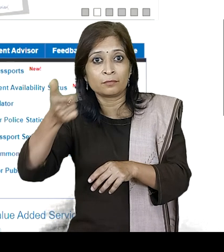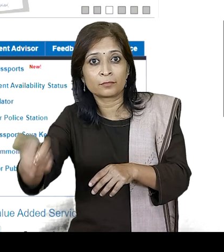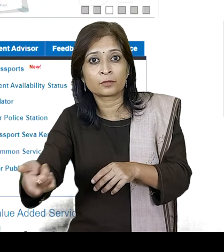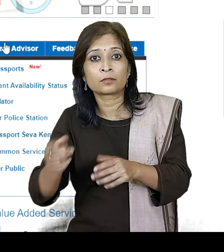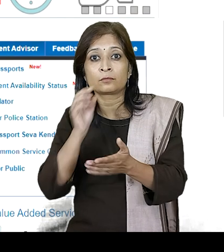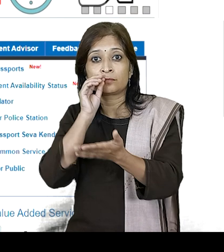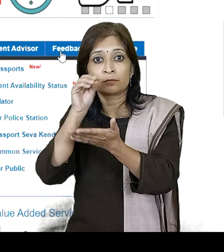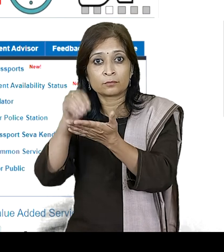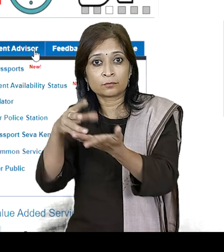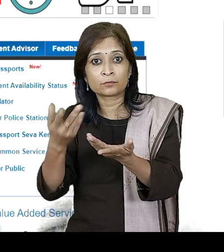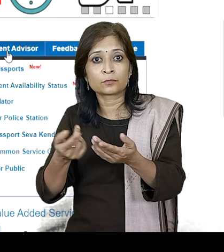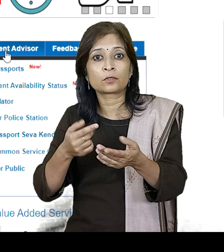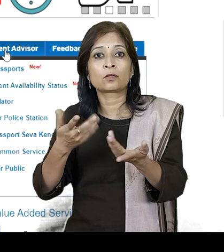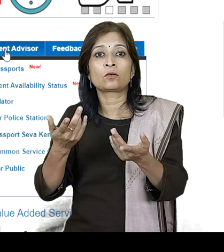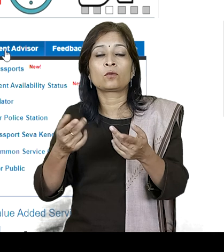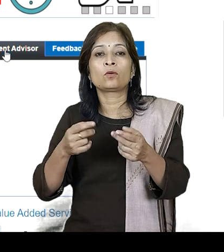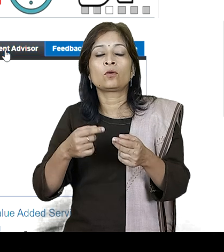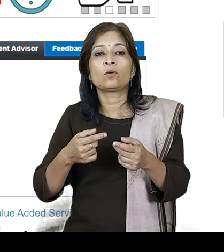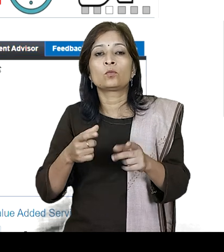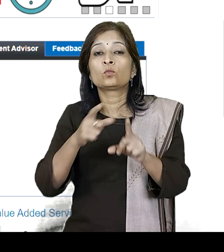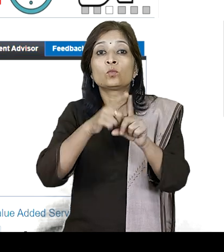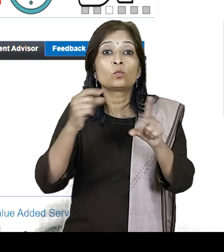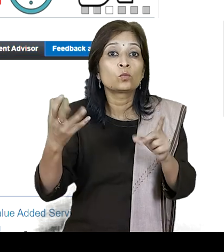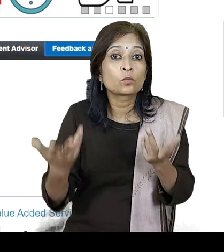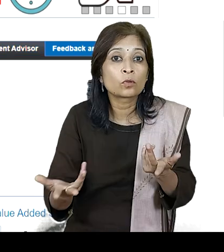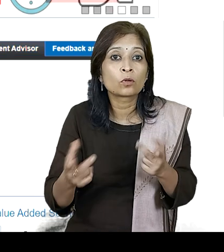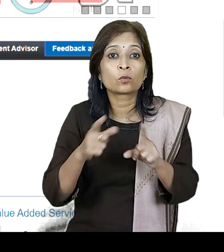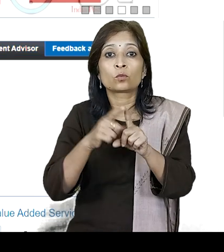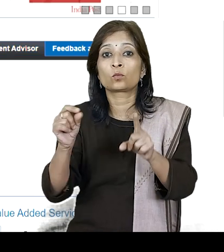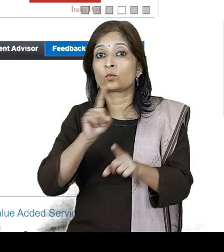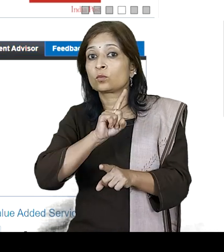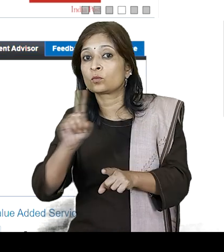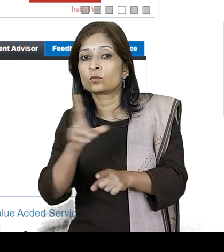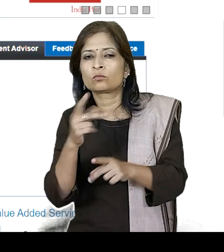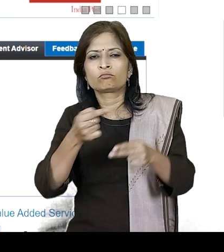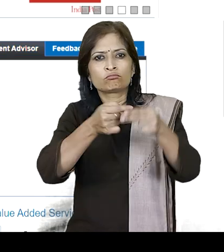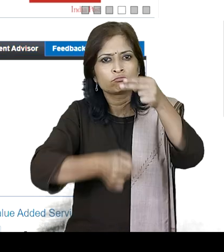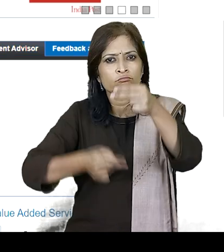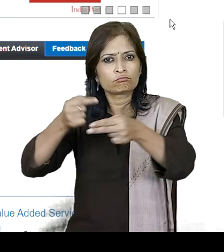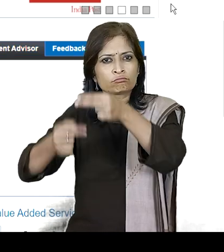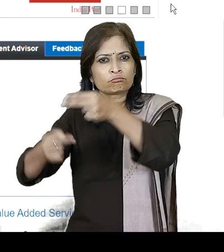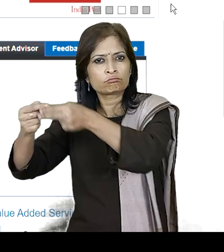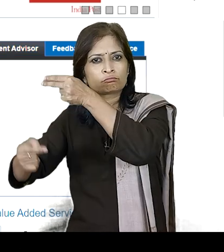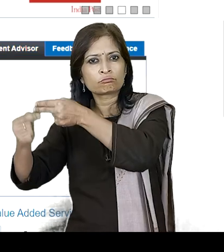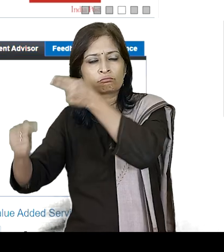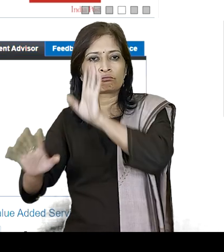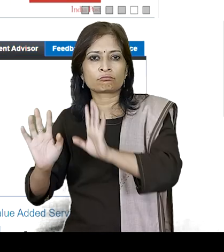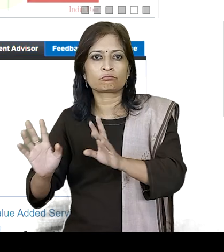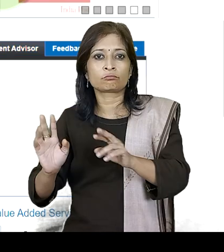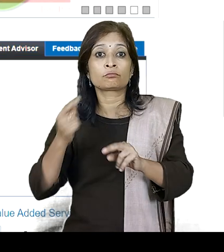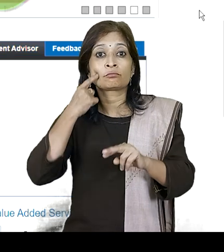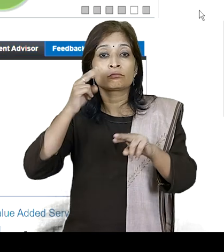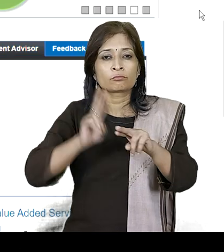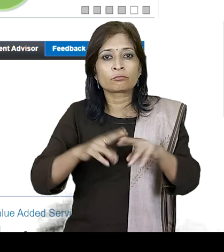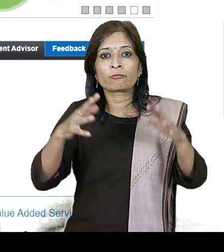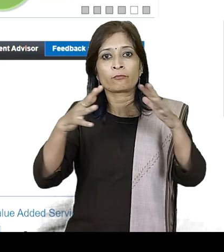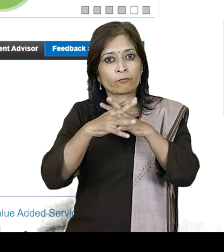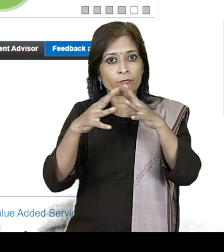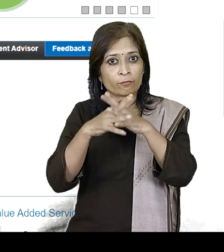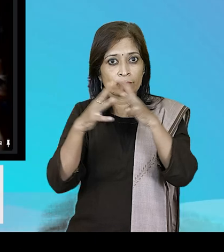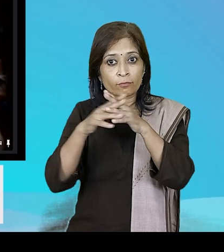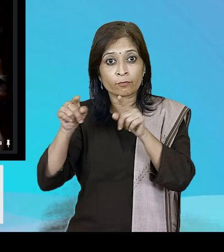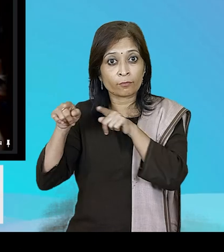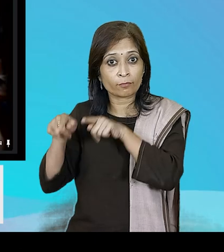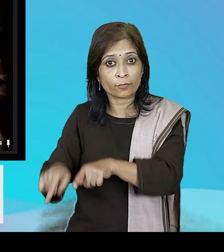fee advisor, there is a checklist of instructions. So if you visit